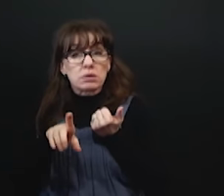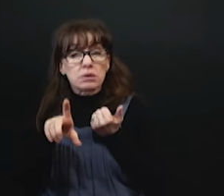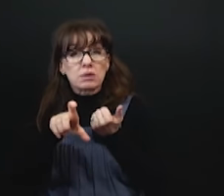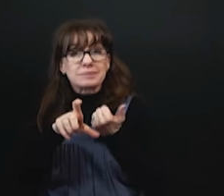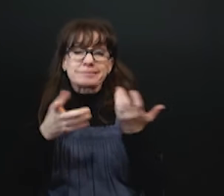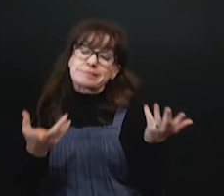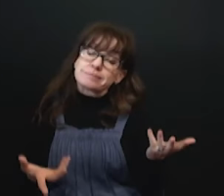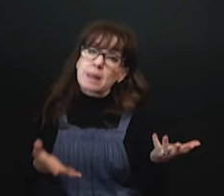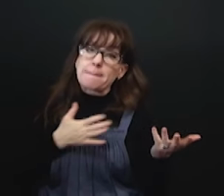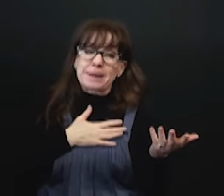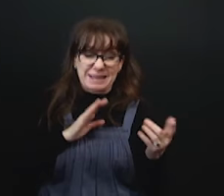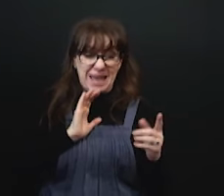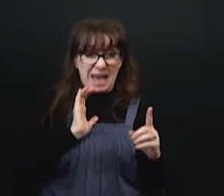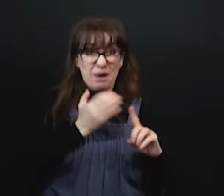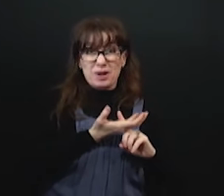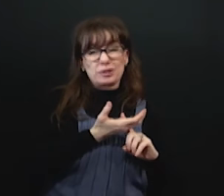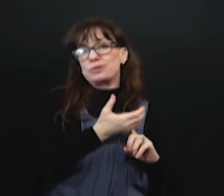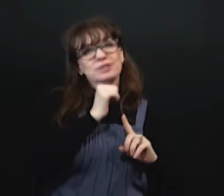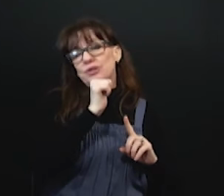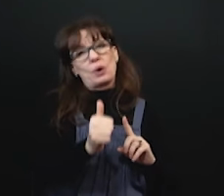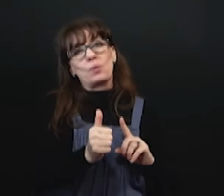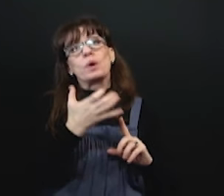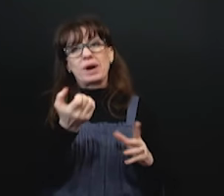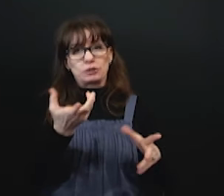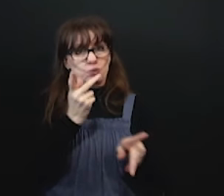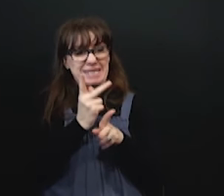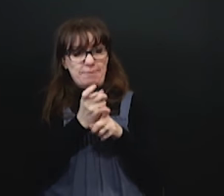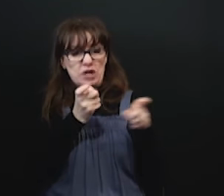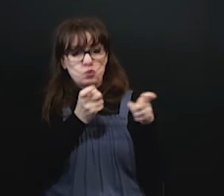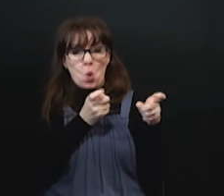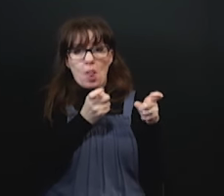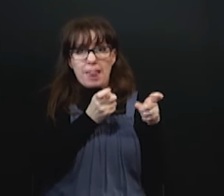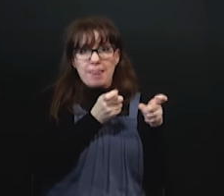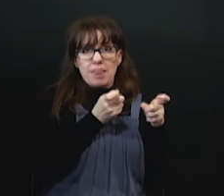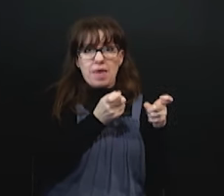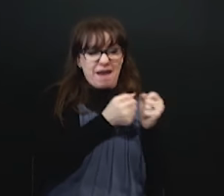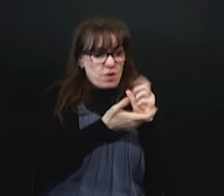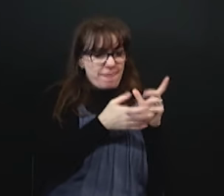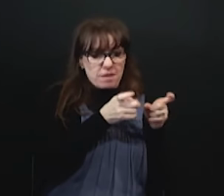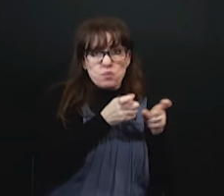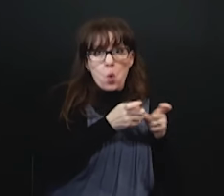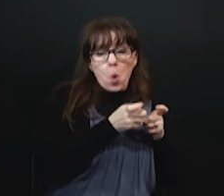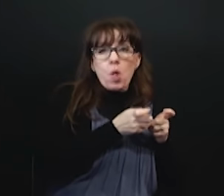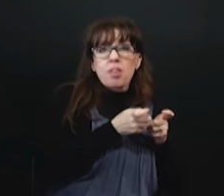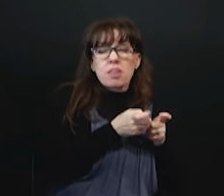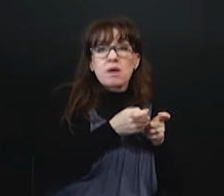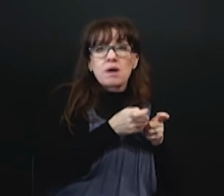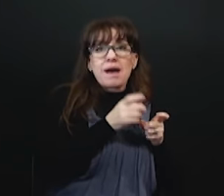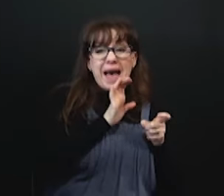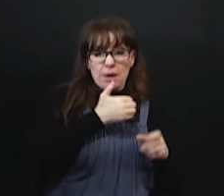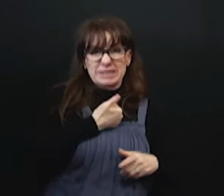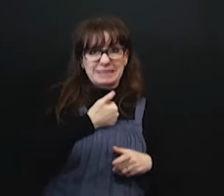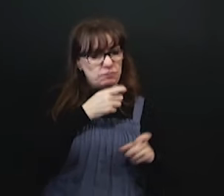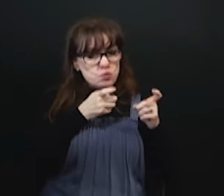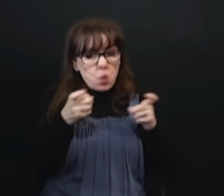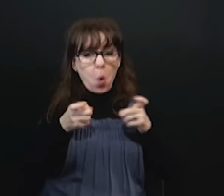I would argue that in our culture, we do not. We want to maintain control of everything that we possibly can, most certainly including